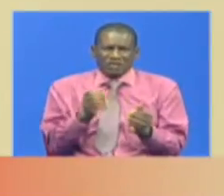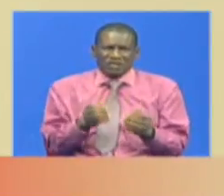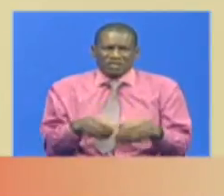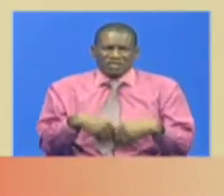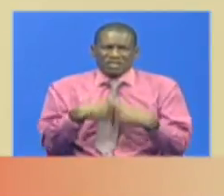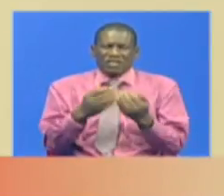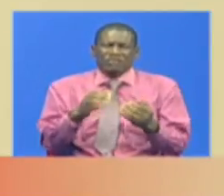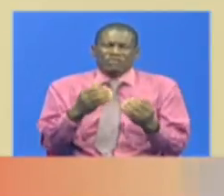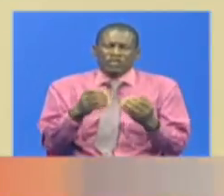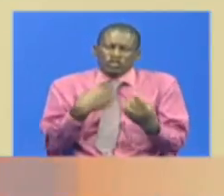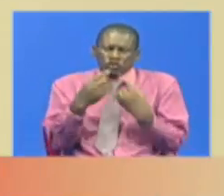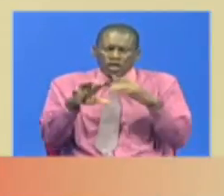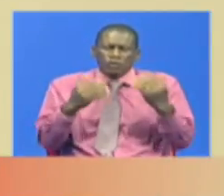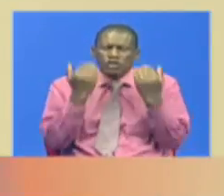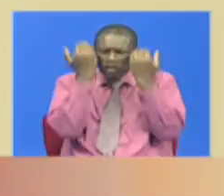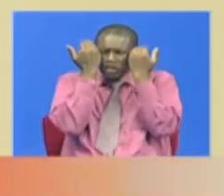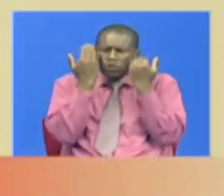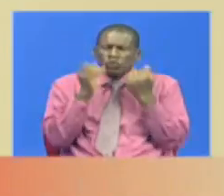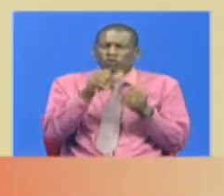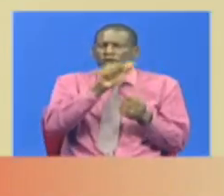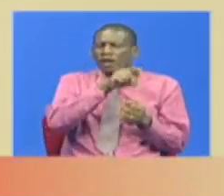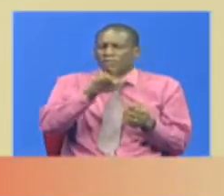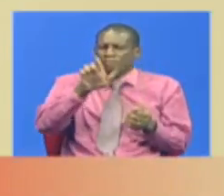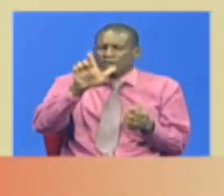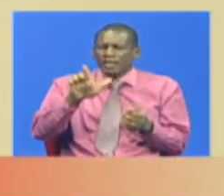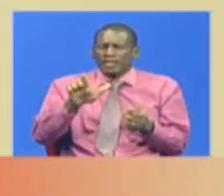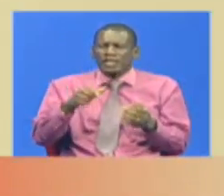appeal decision.